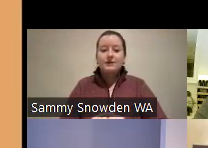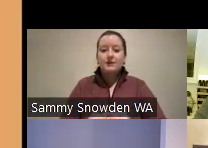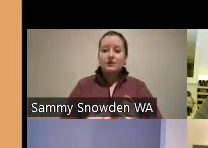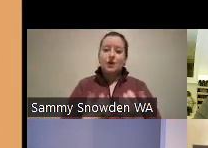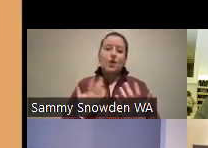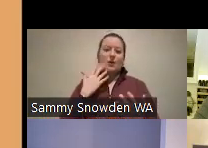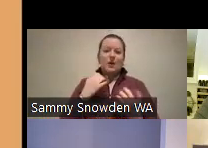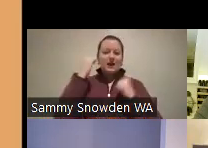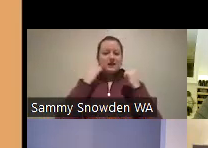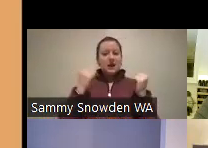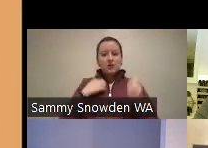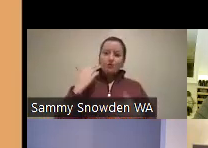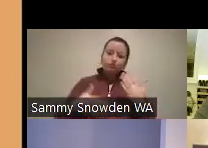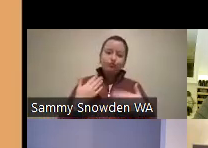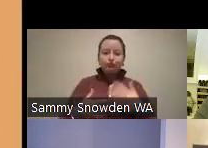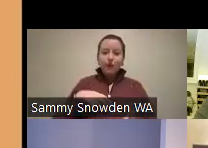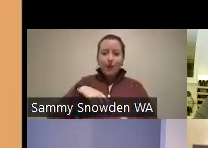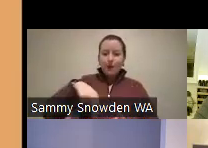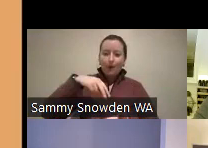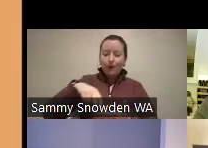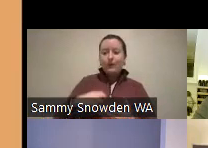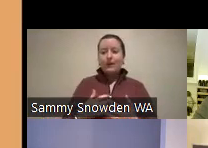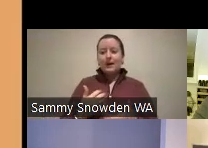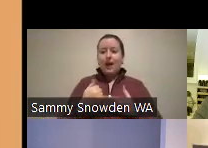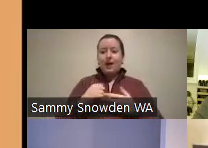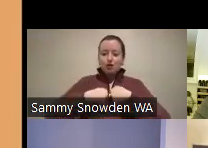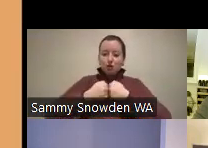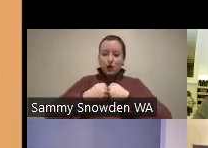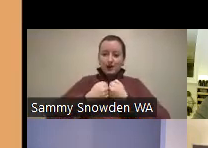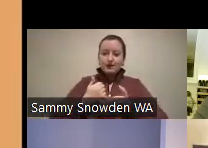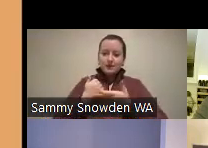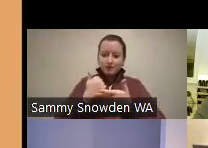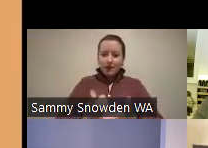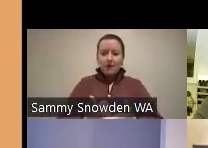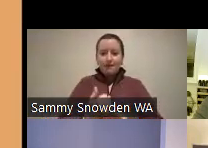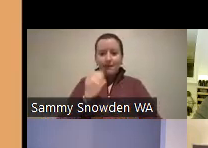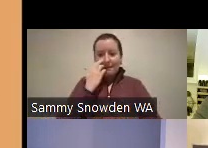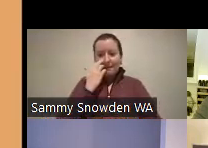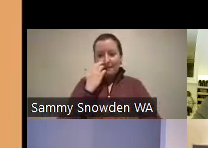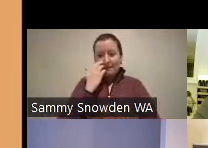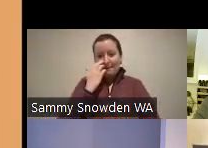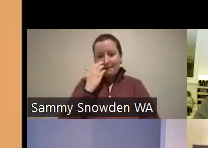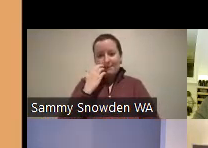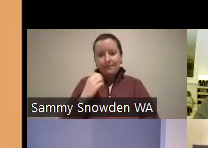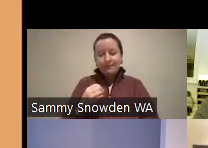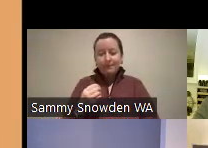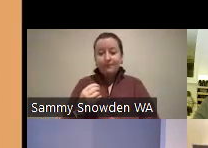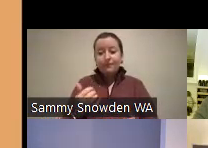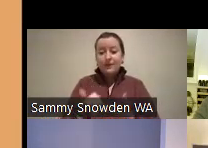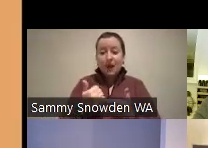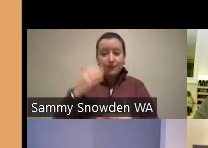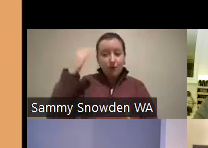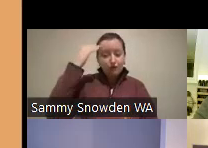It's also protecting against oxidization, and healthy function of the brain, eyes and nervous